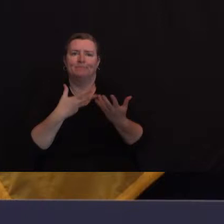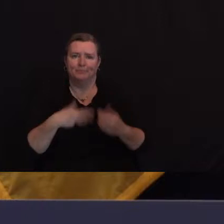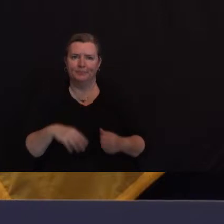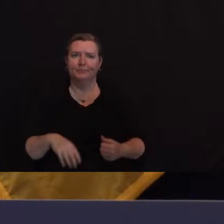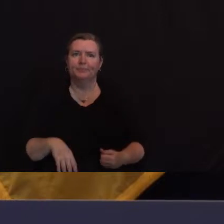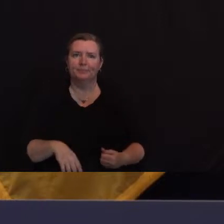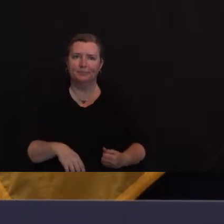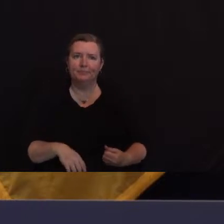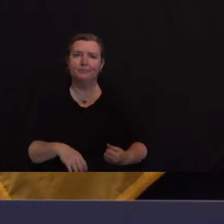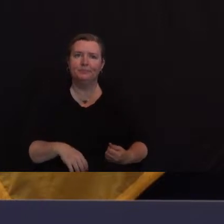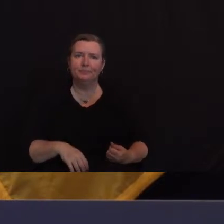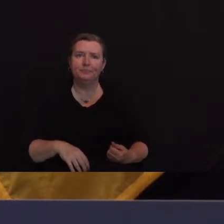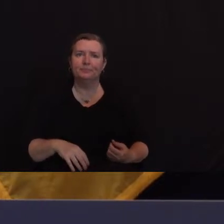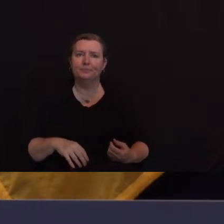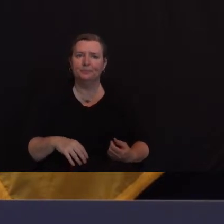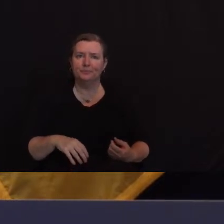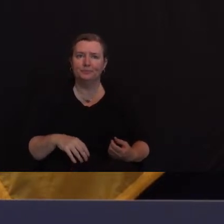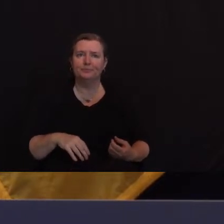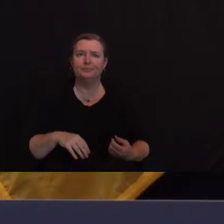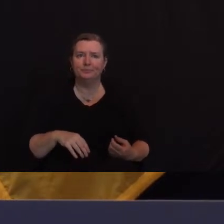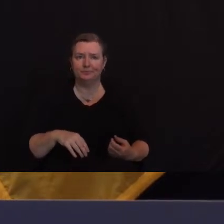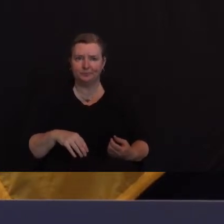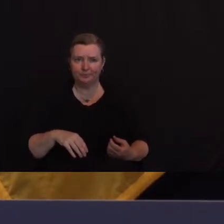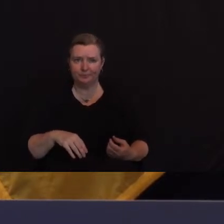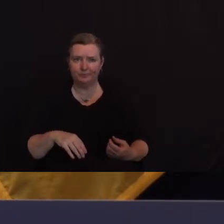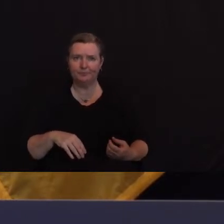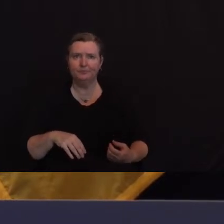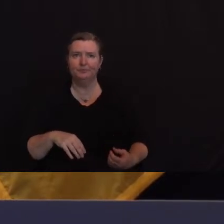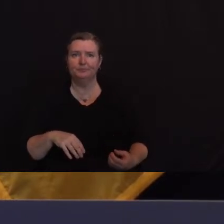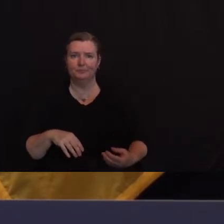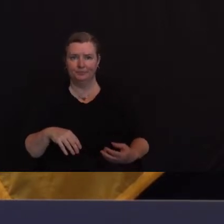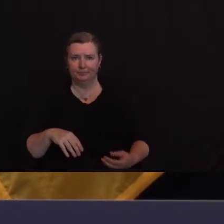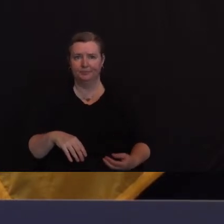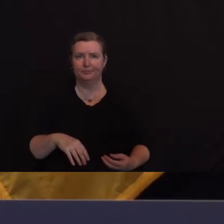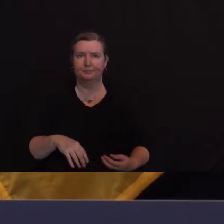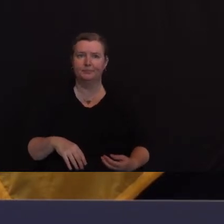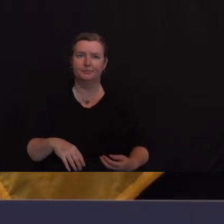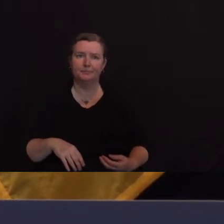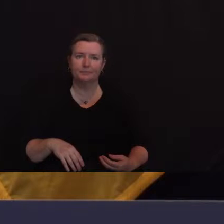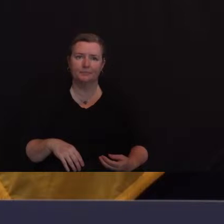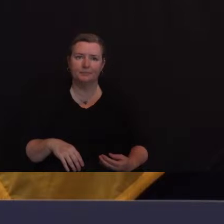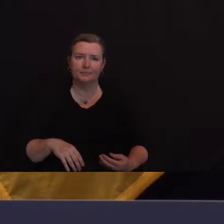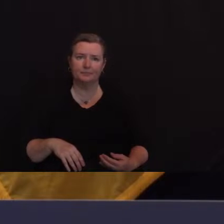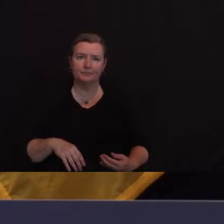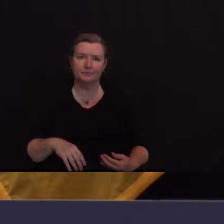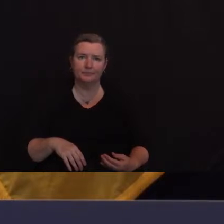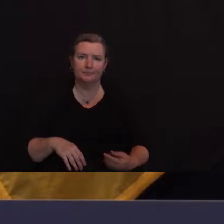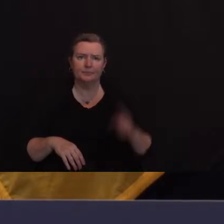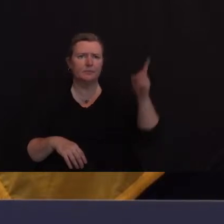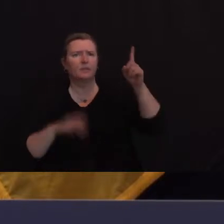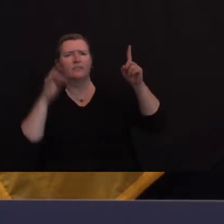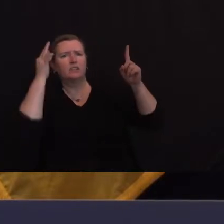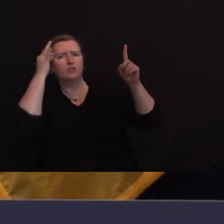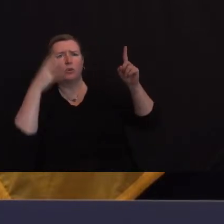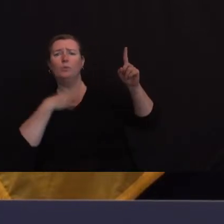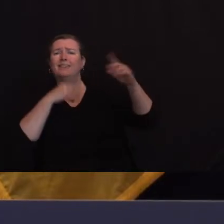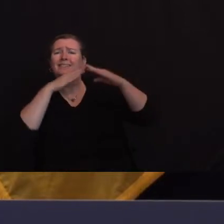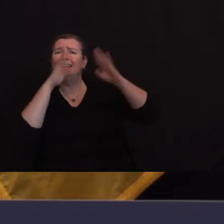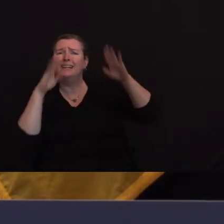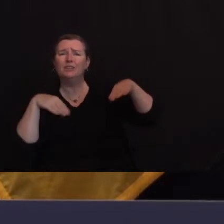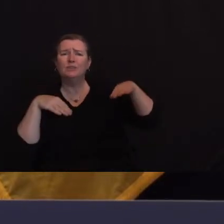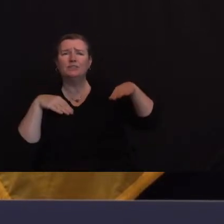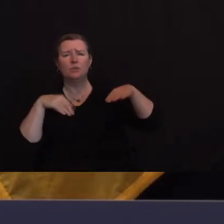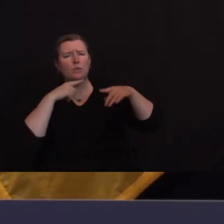say, they don't call him this, but I think of him as the White House COVID czar, who's doing a terrific job at a national governor's